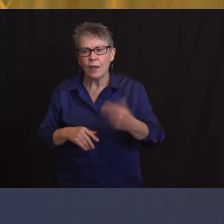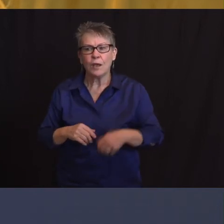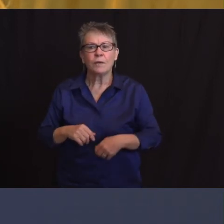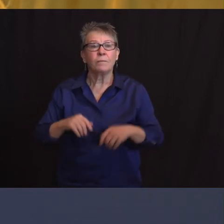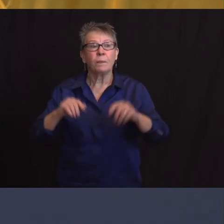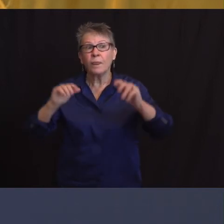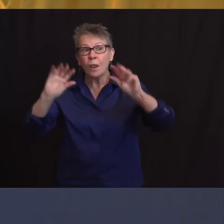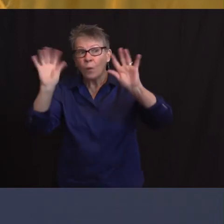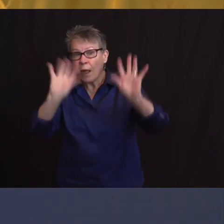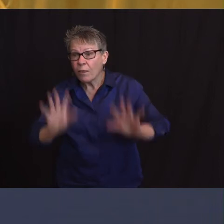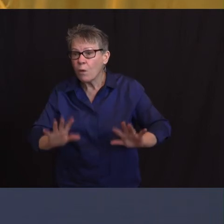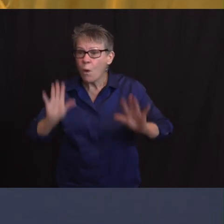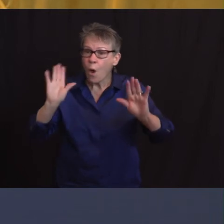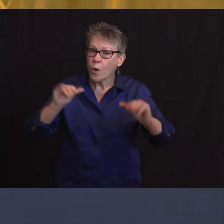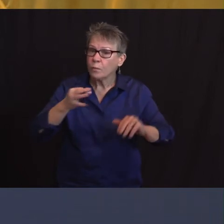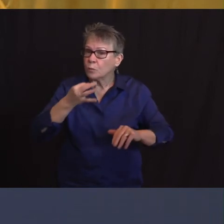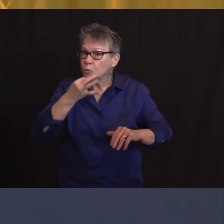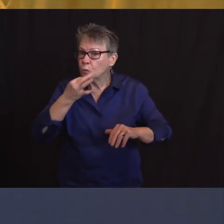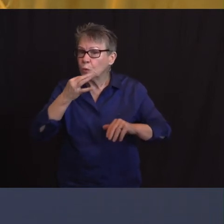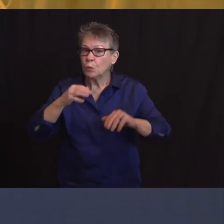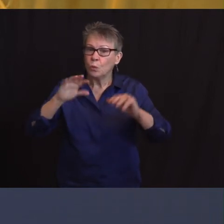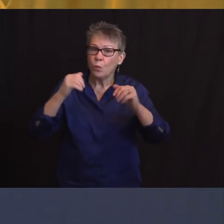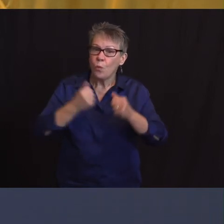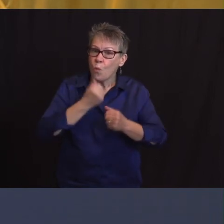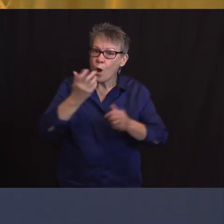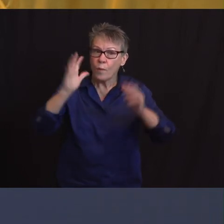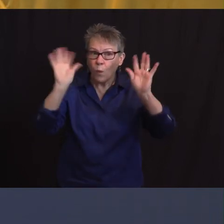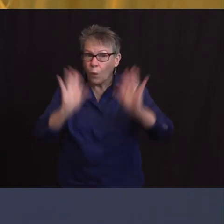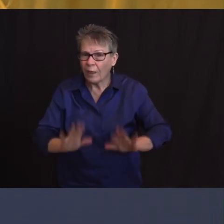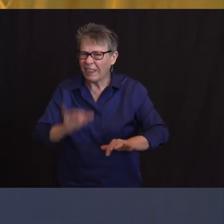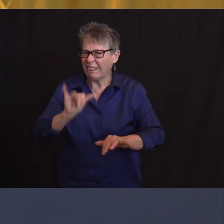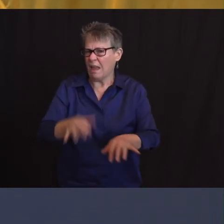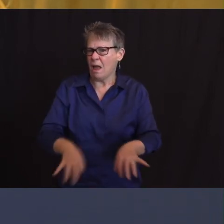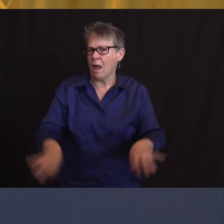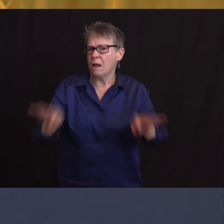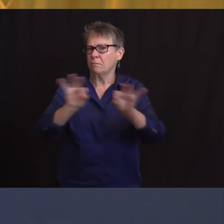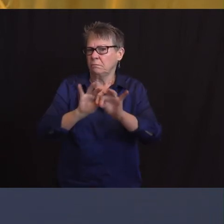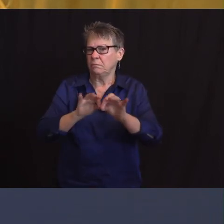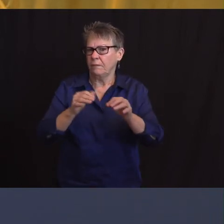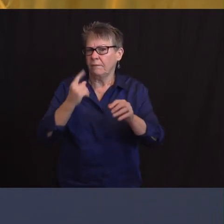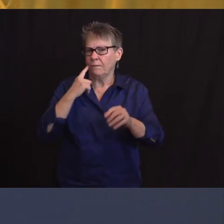Those allow us to accelerate what would otherwise have happened.